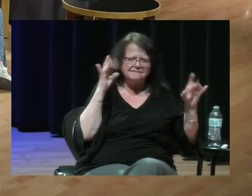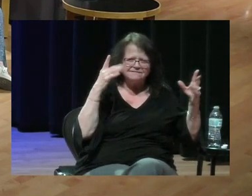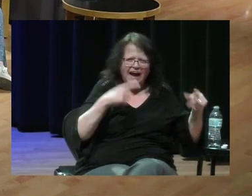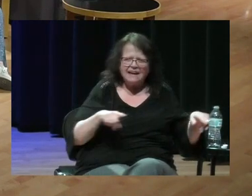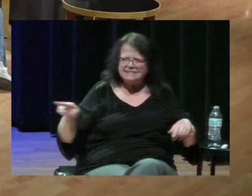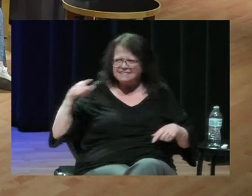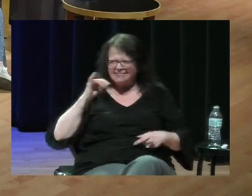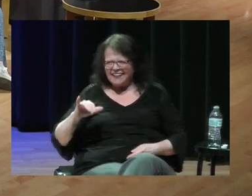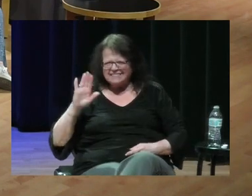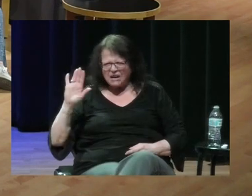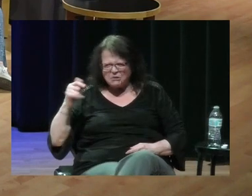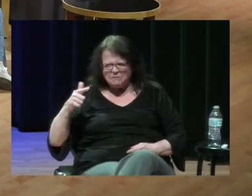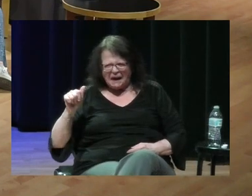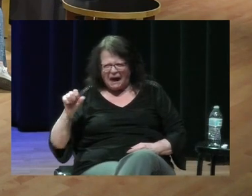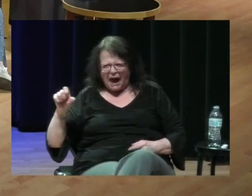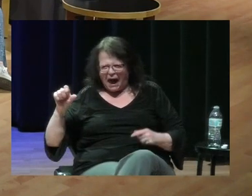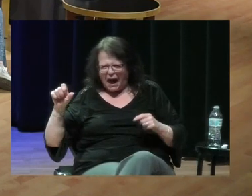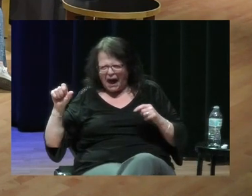guys.